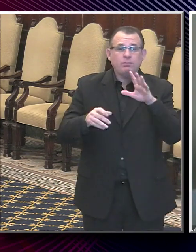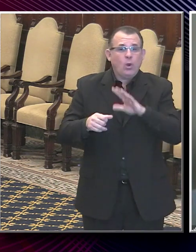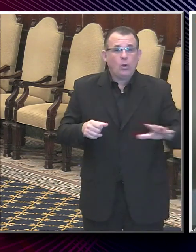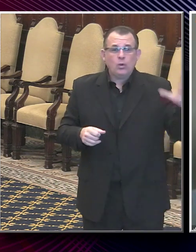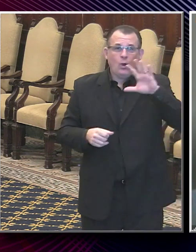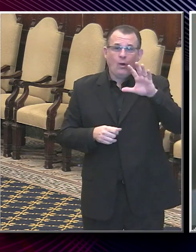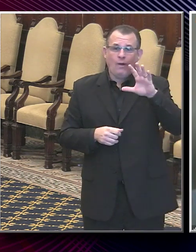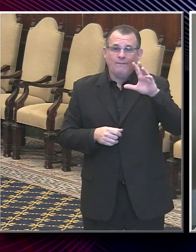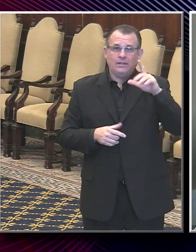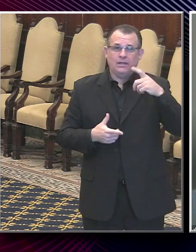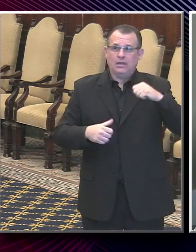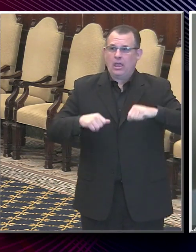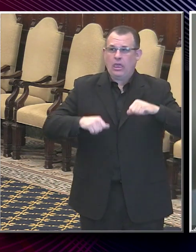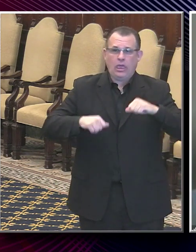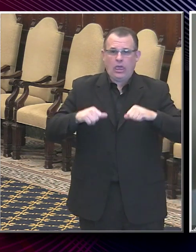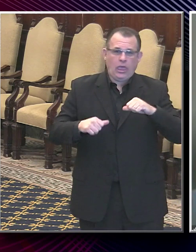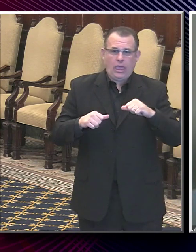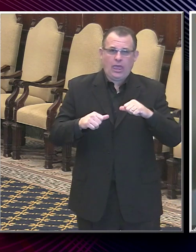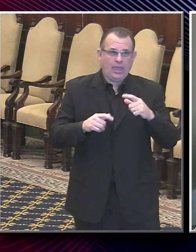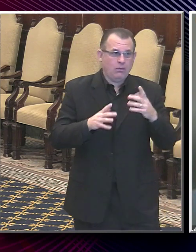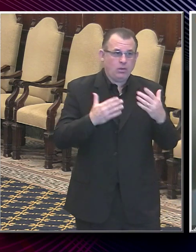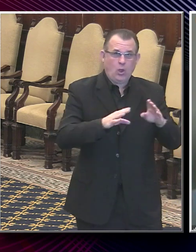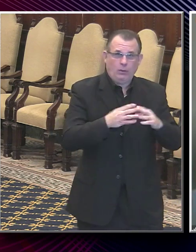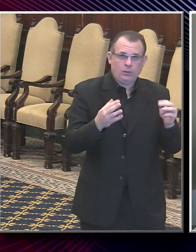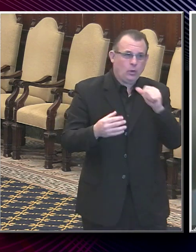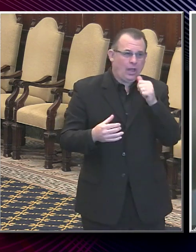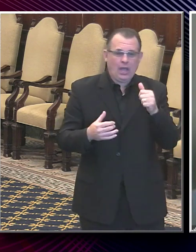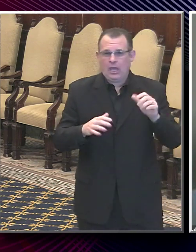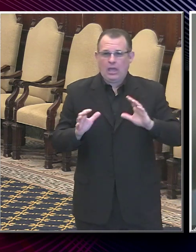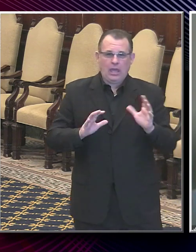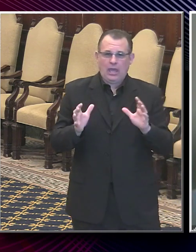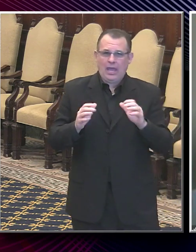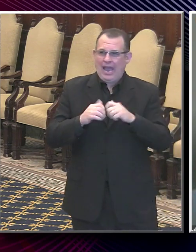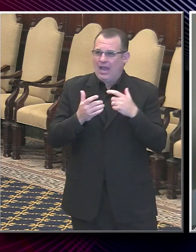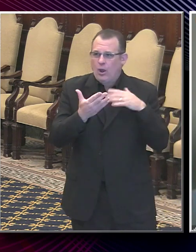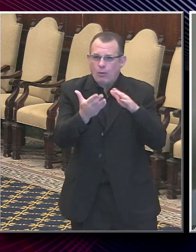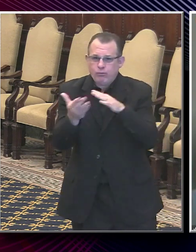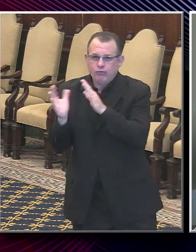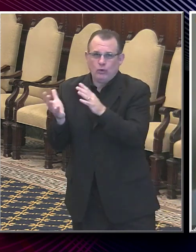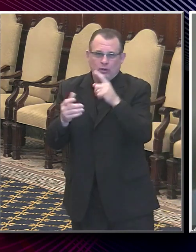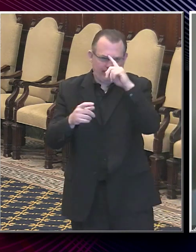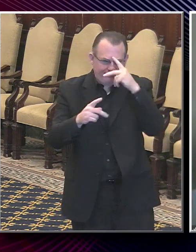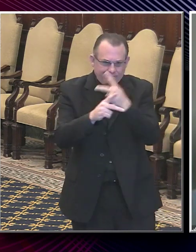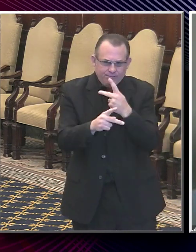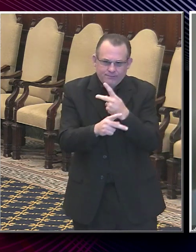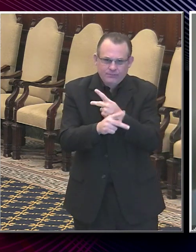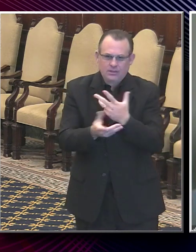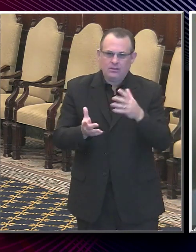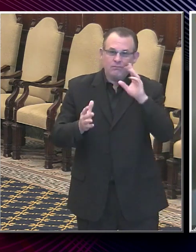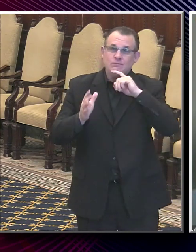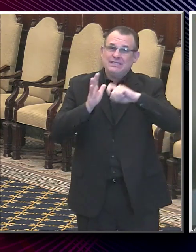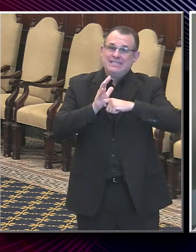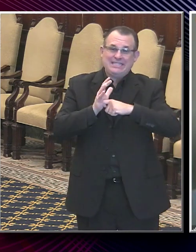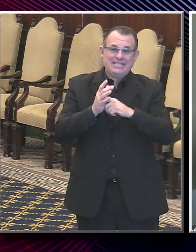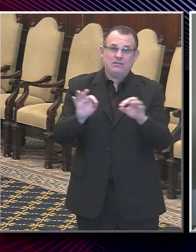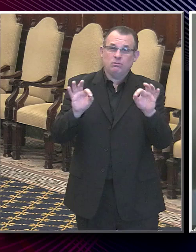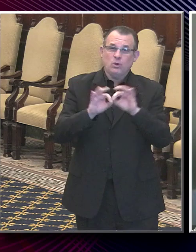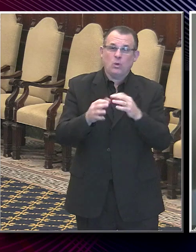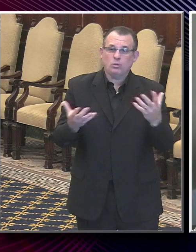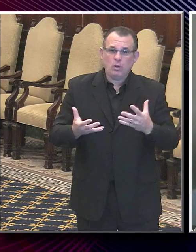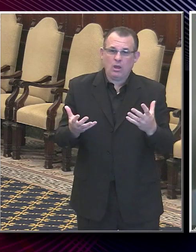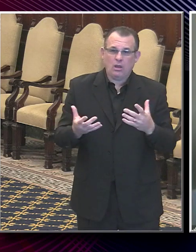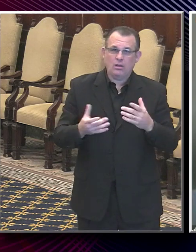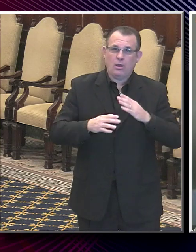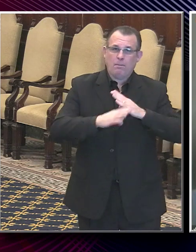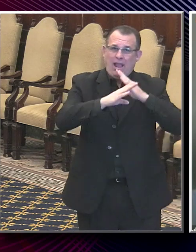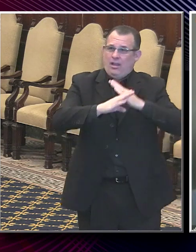restrictions, but every place is going to be doing the same sort of balancing act. And the key to it is a barrier, so that